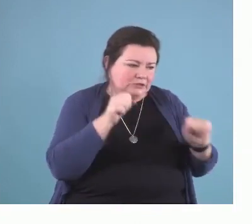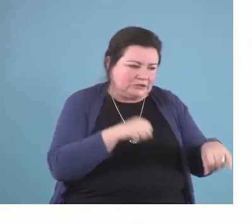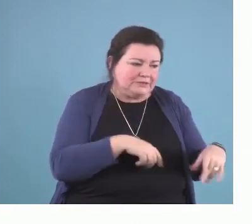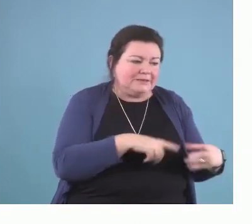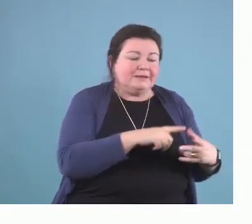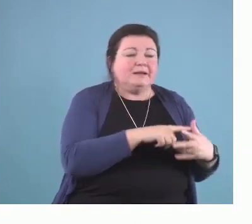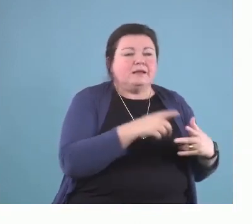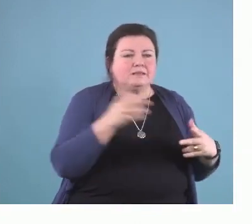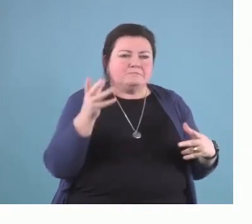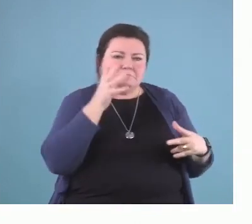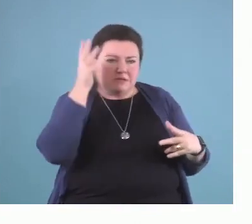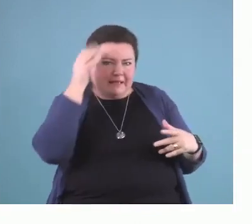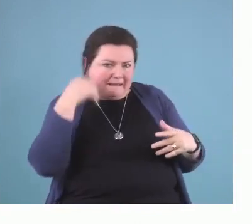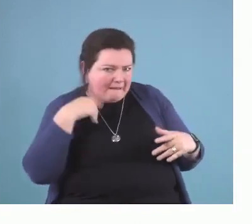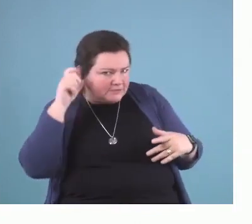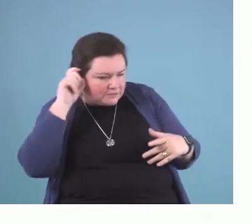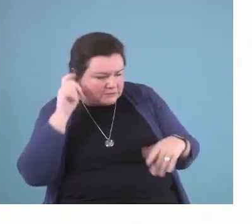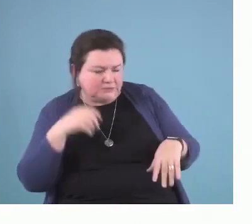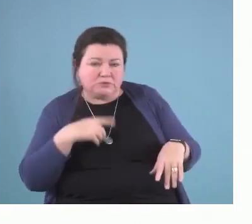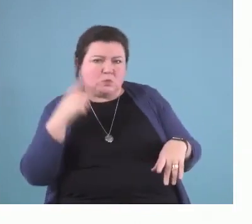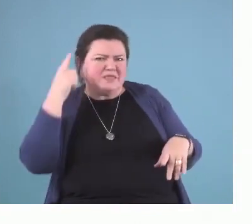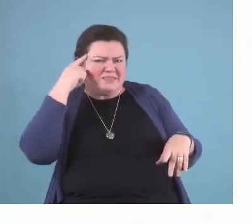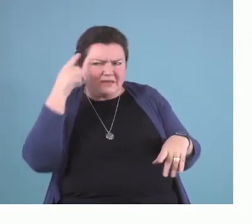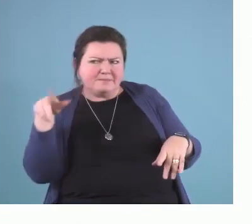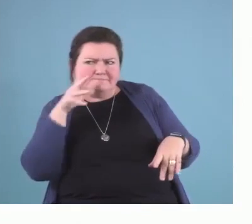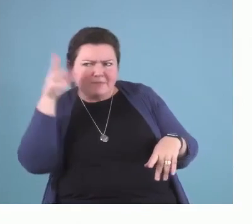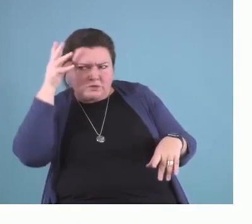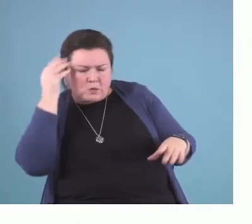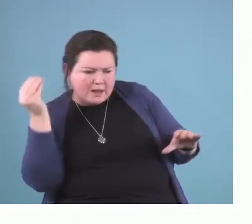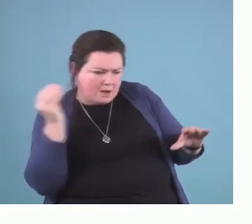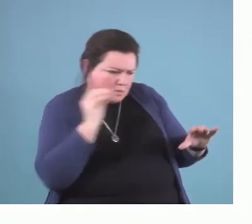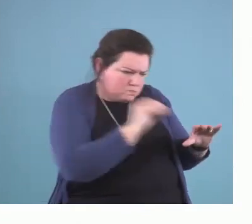but they're not having the child wear them all waking hours.